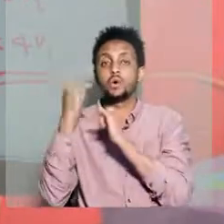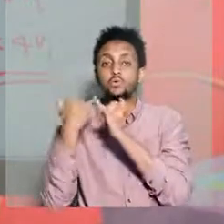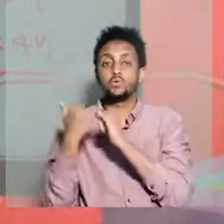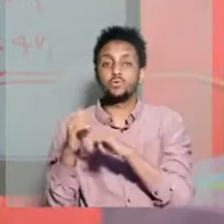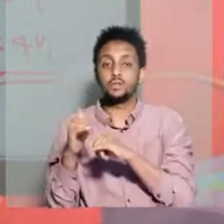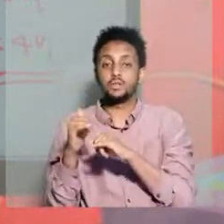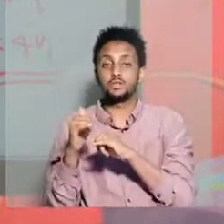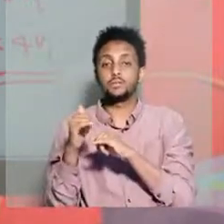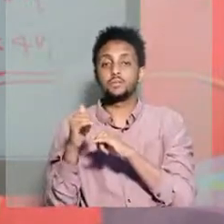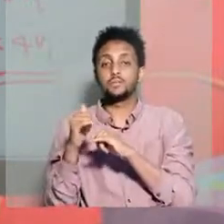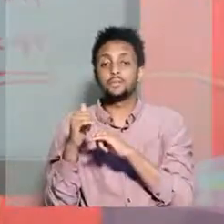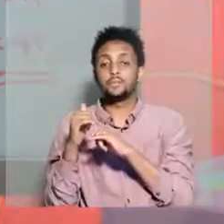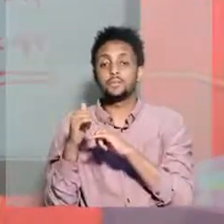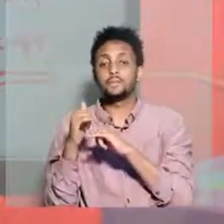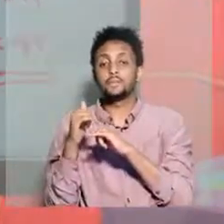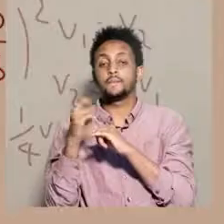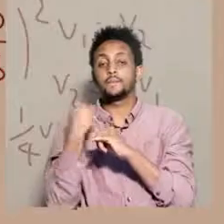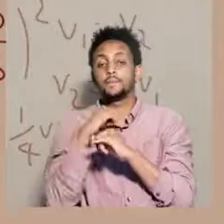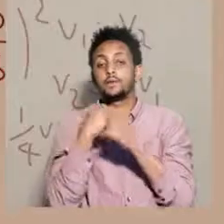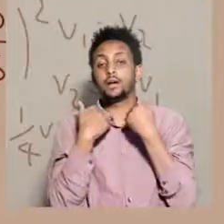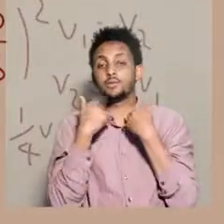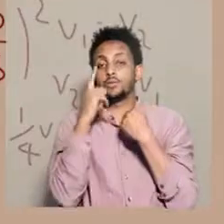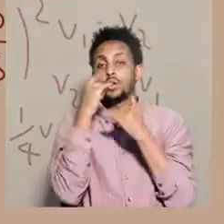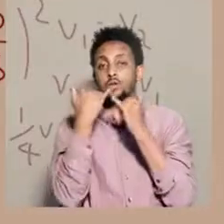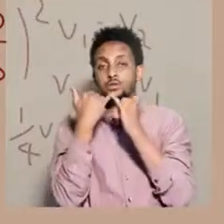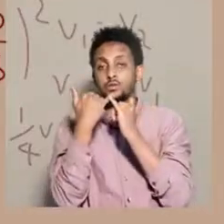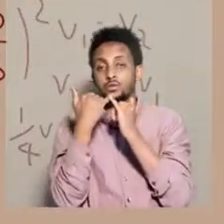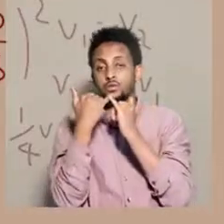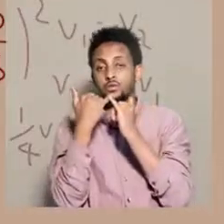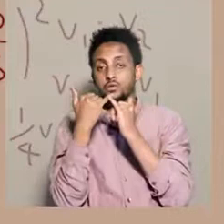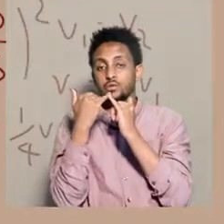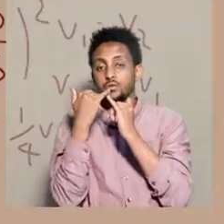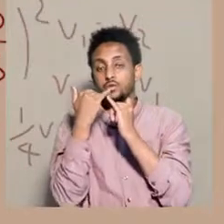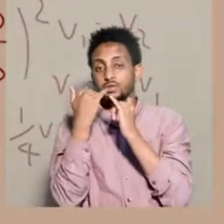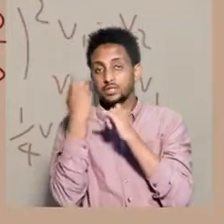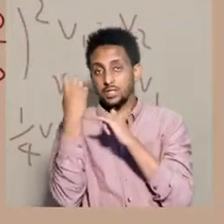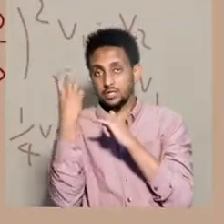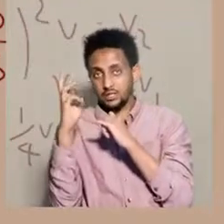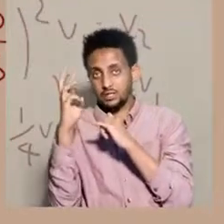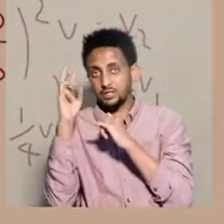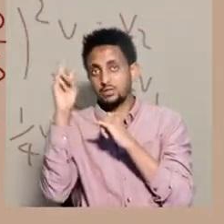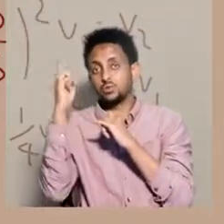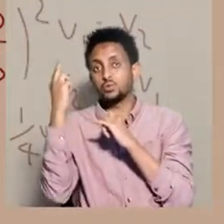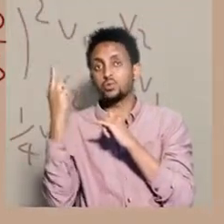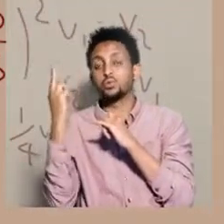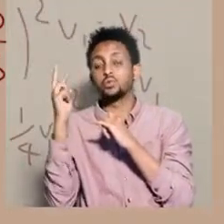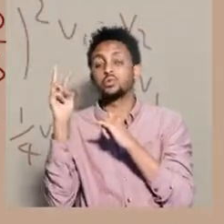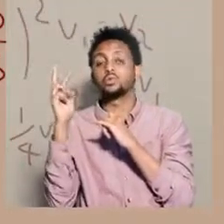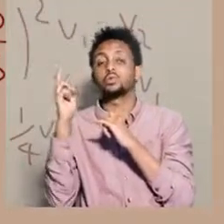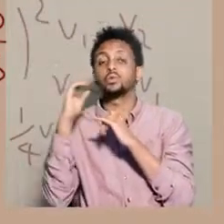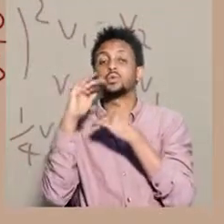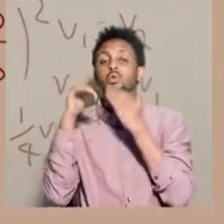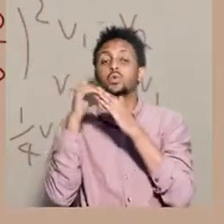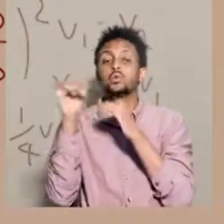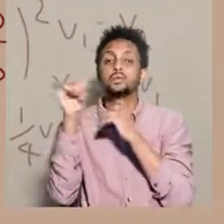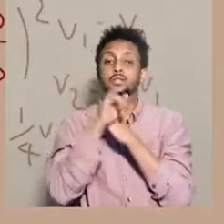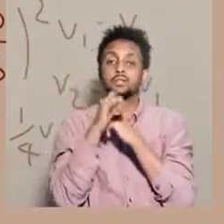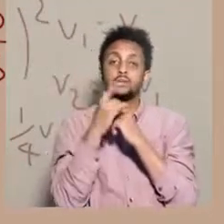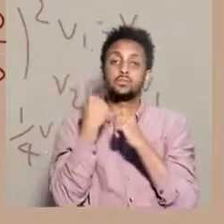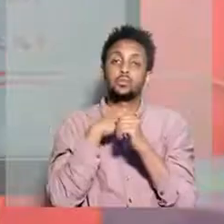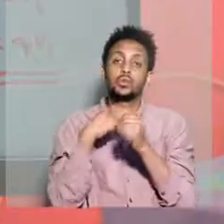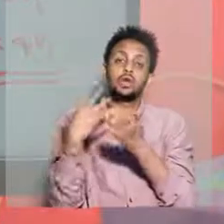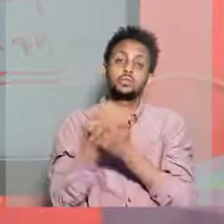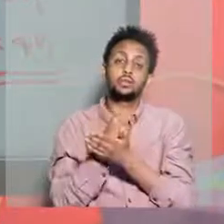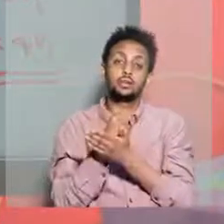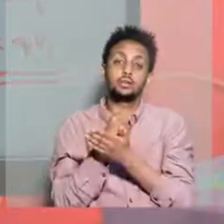over, as you squared 4, you can have 1 over 16 V2 squared. So V2 and V2 are all the same. We can